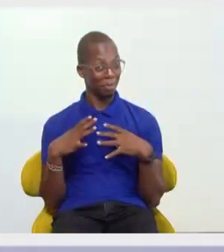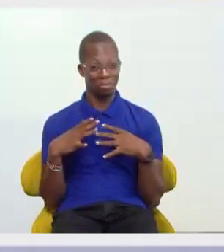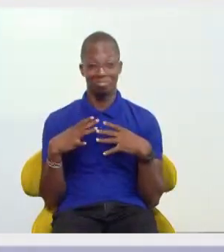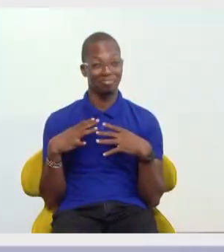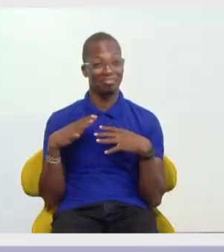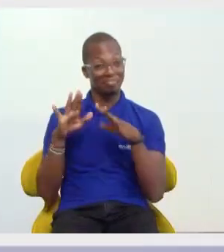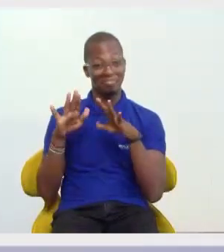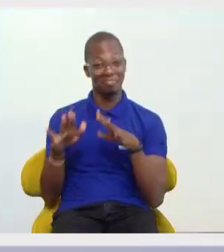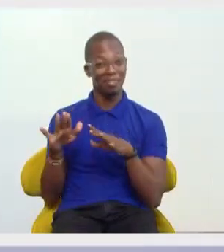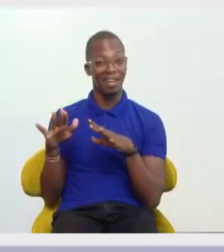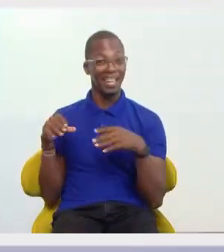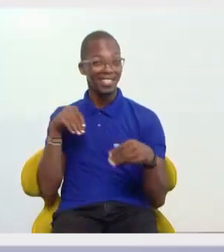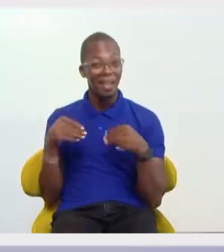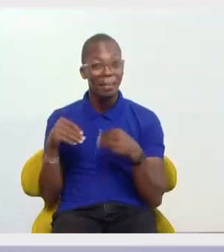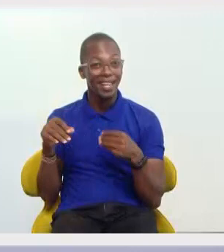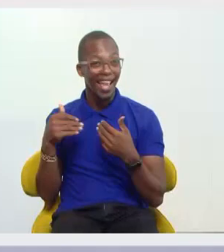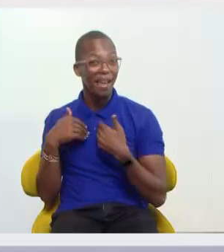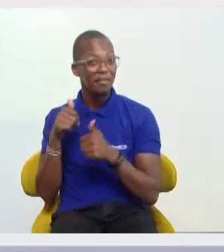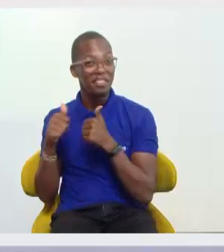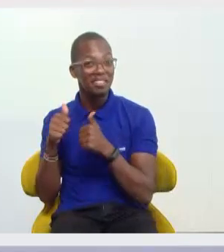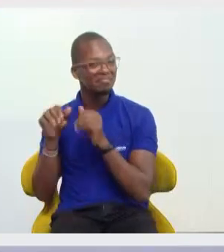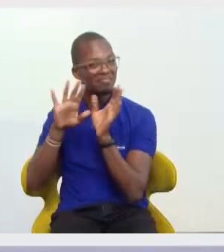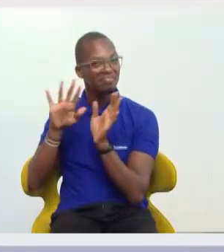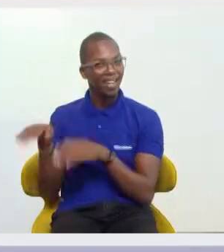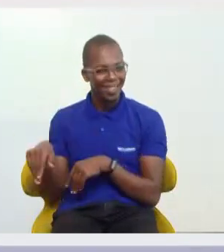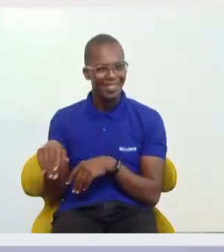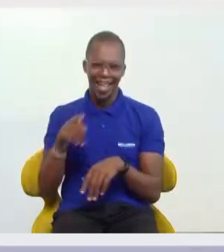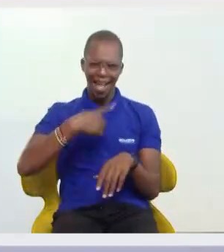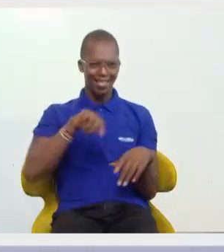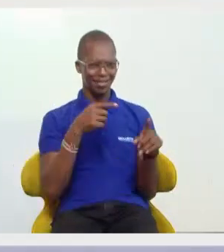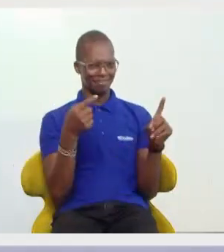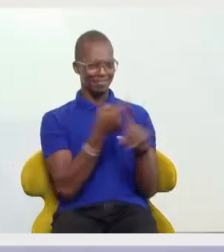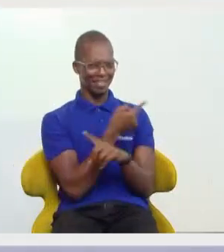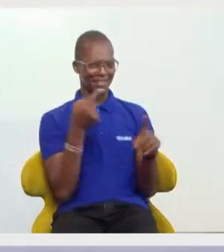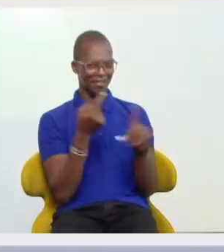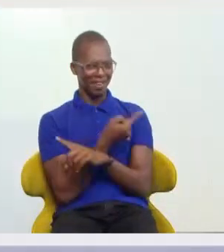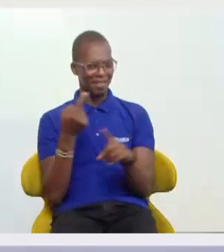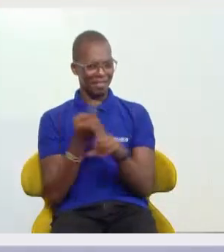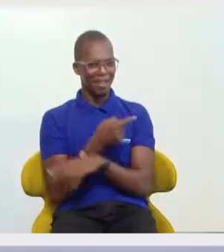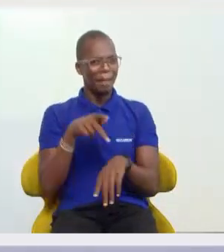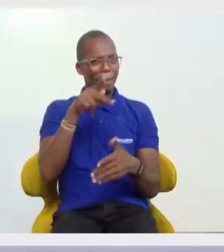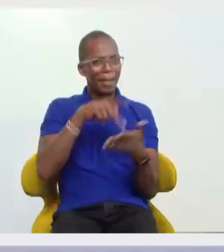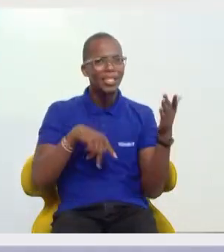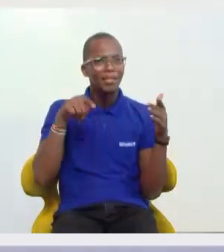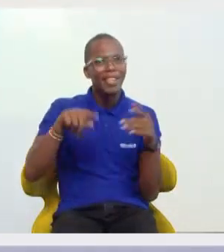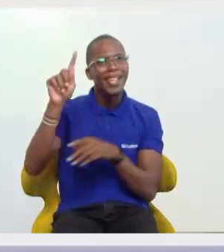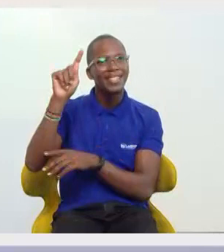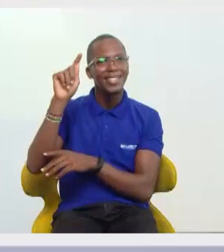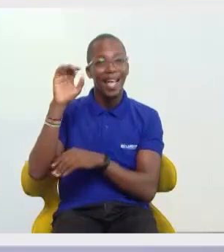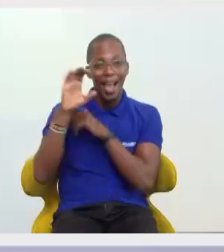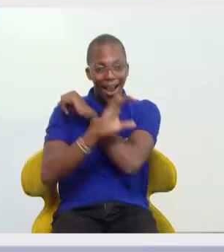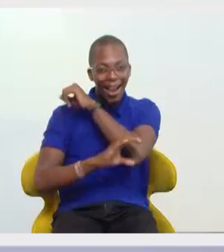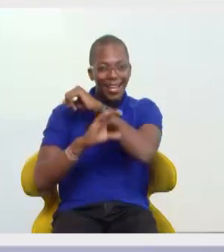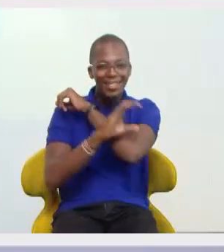their disability nature. Being that we are from different parts of this country, we needed